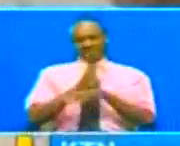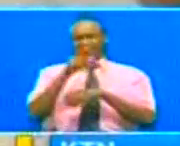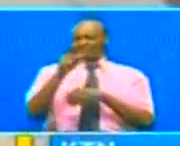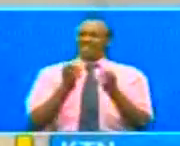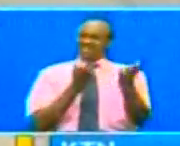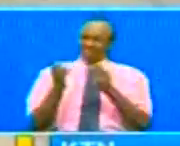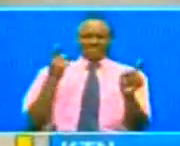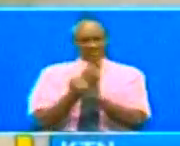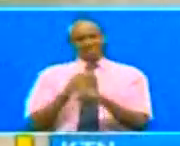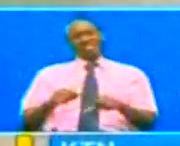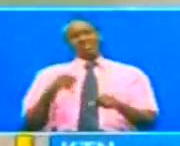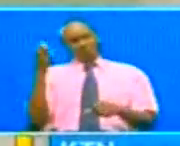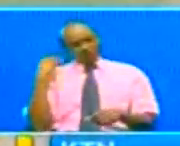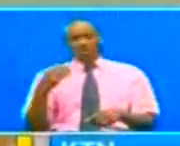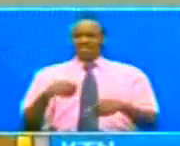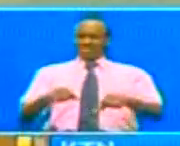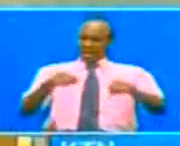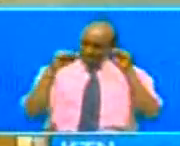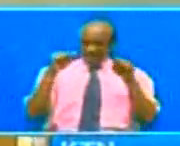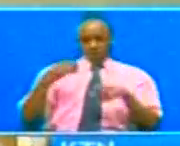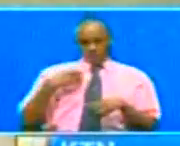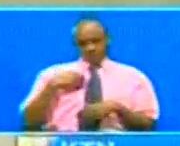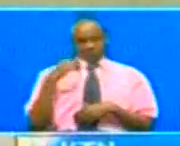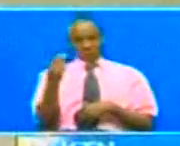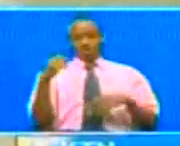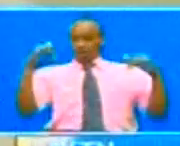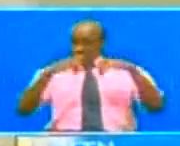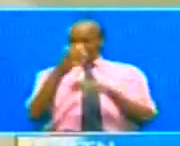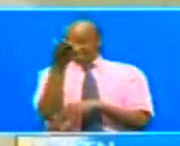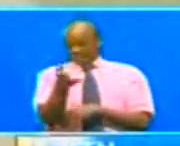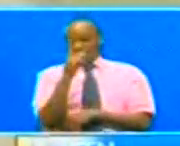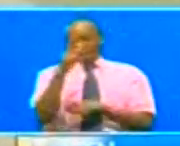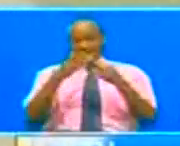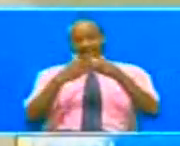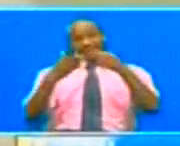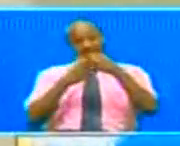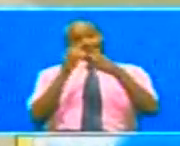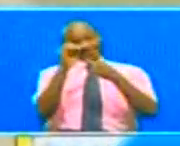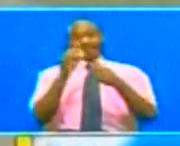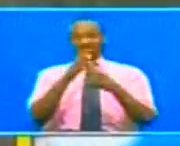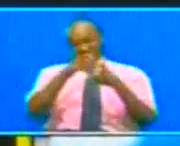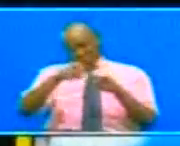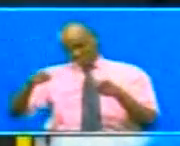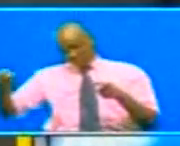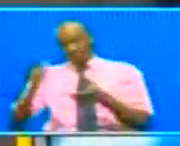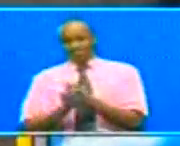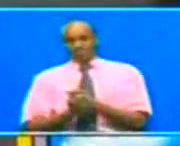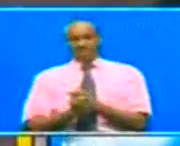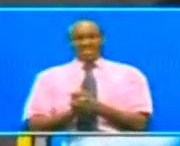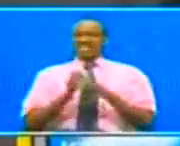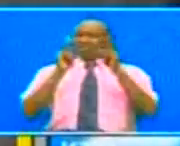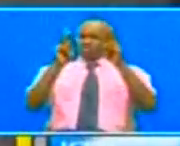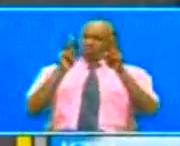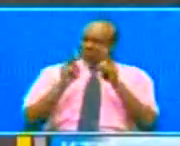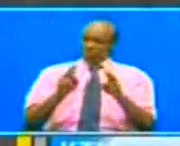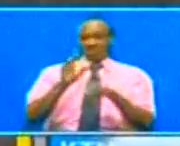many roles, including that of the chair of the then Kenya Episcopal Conference in the 1990s. And Kisumu Diocese